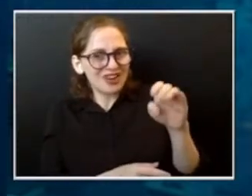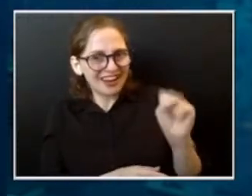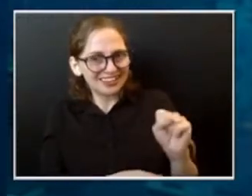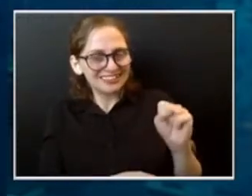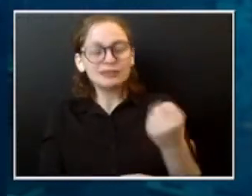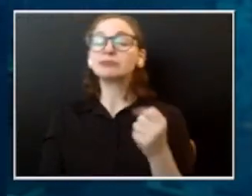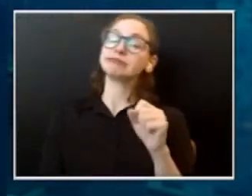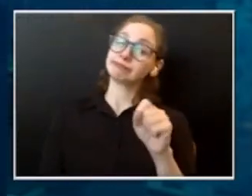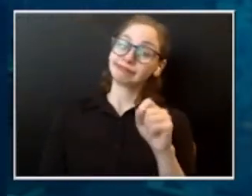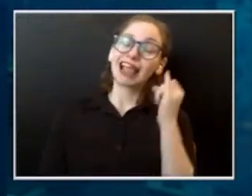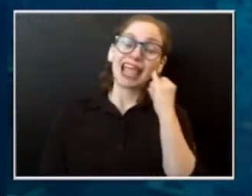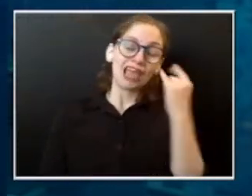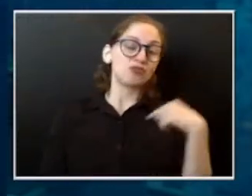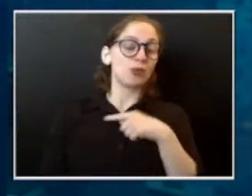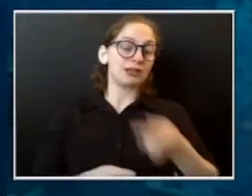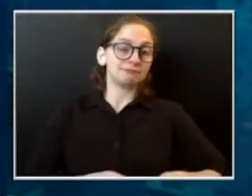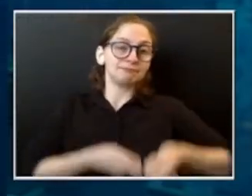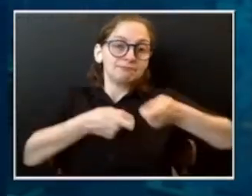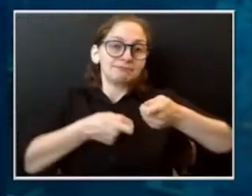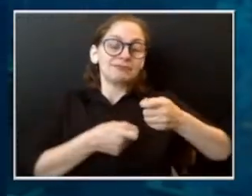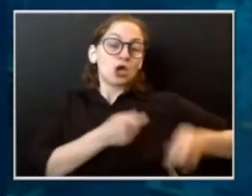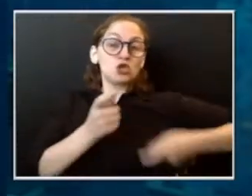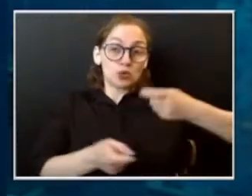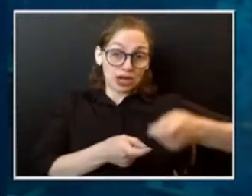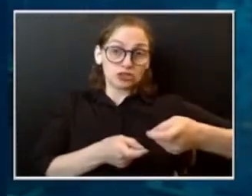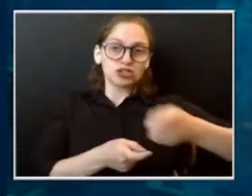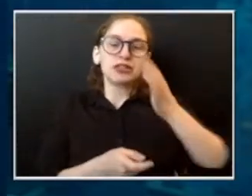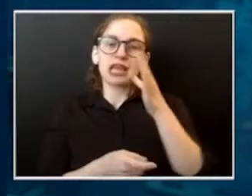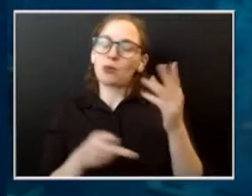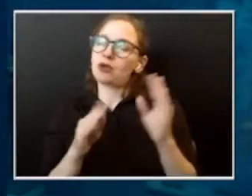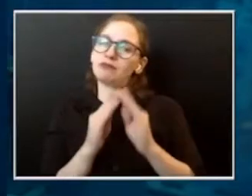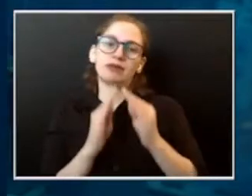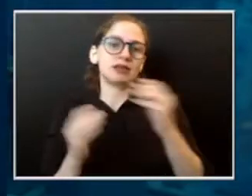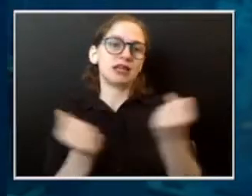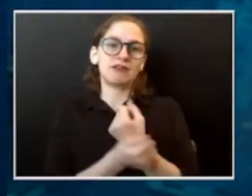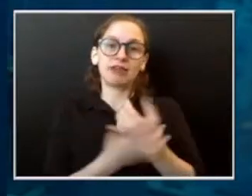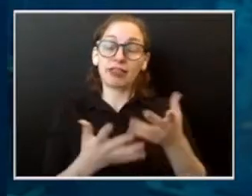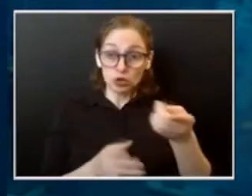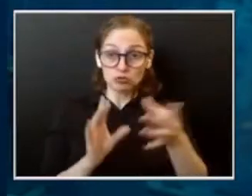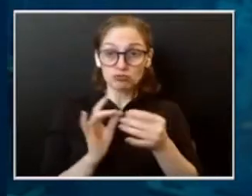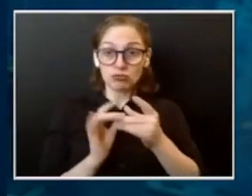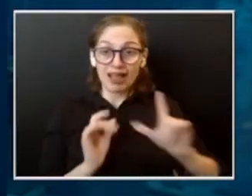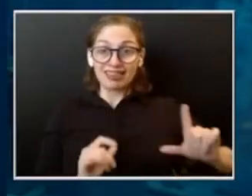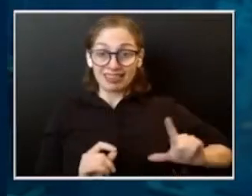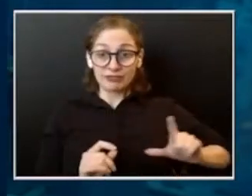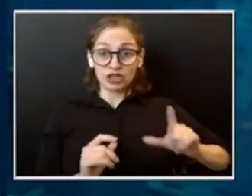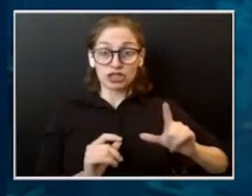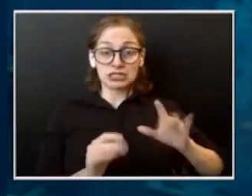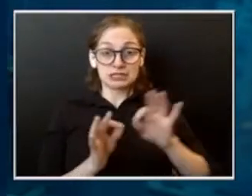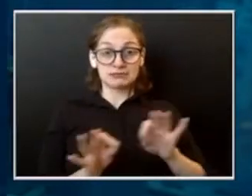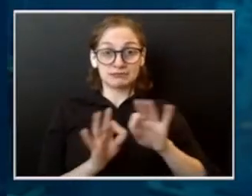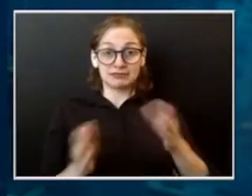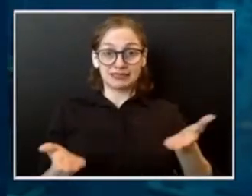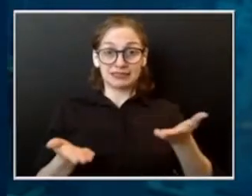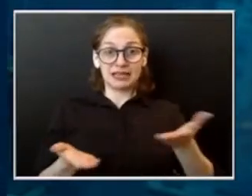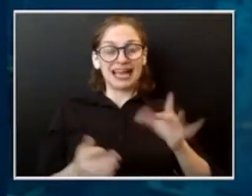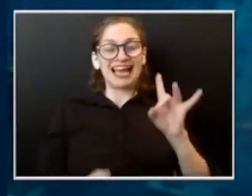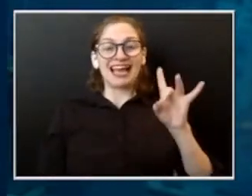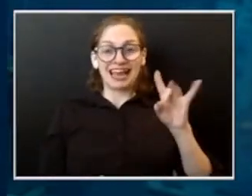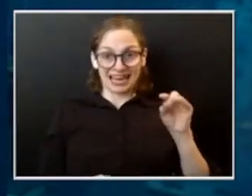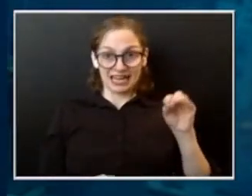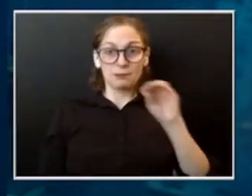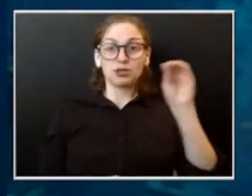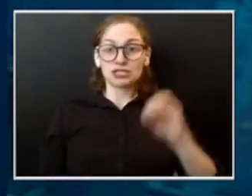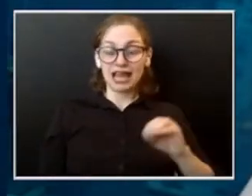think that stat you brought up is striking because you're talking about livers, in particular in this area. 80% of livers stayed locally previously.